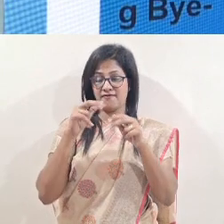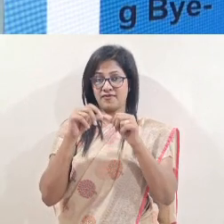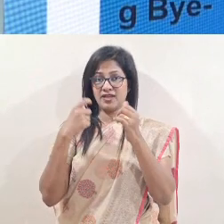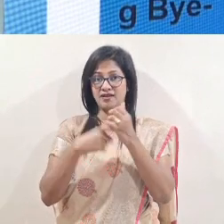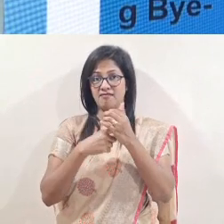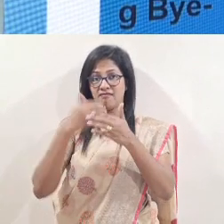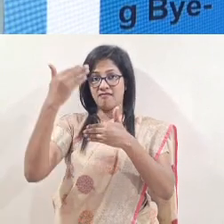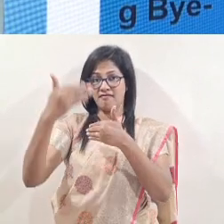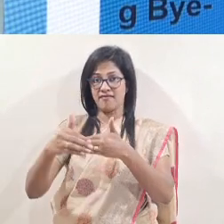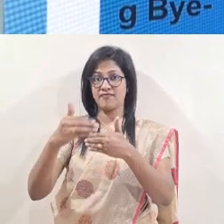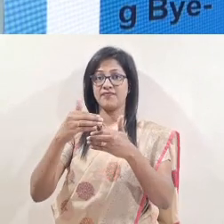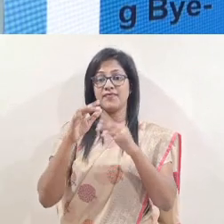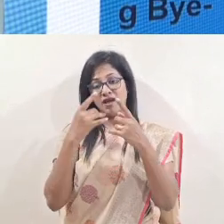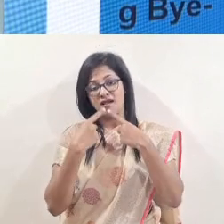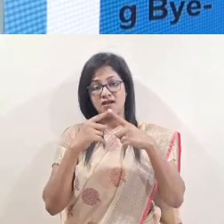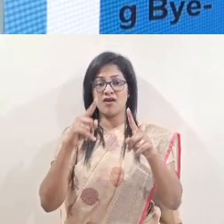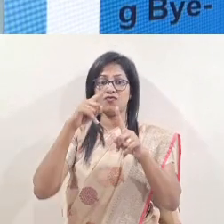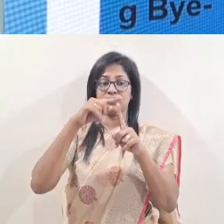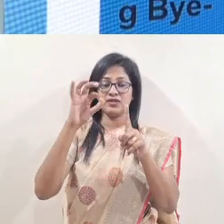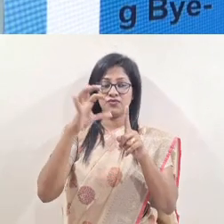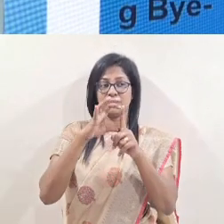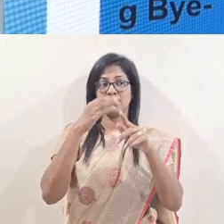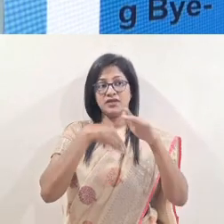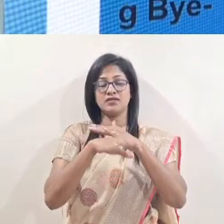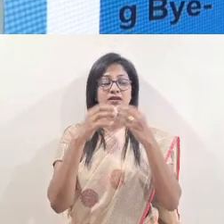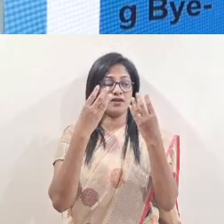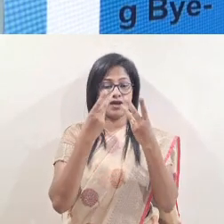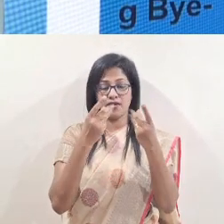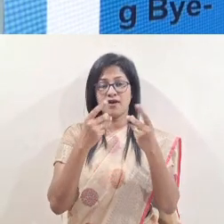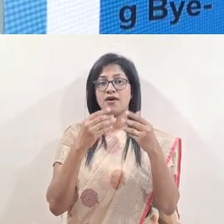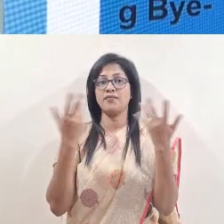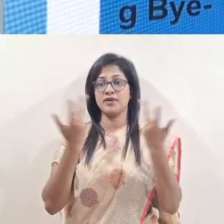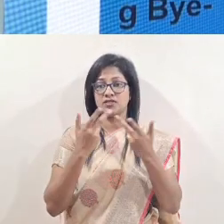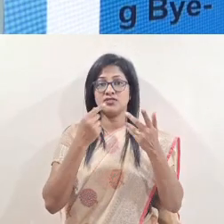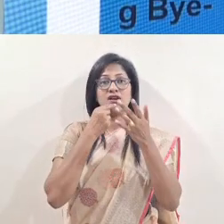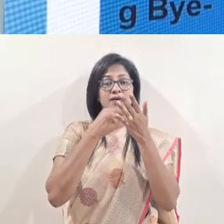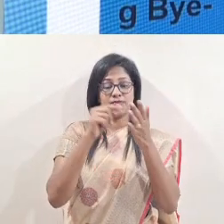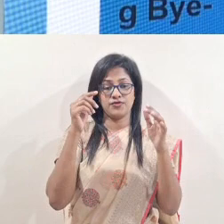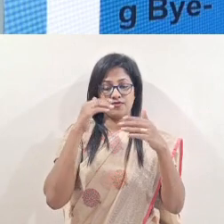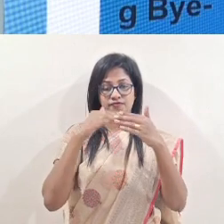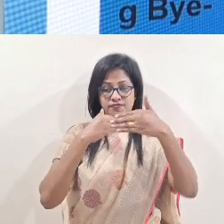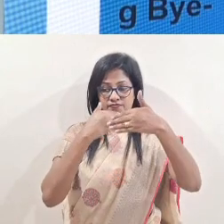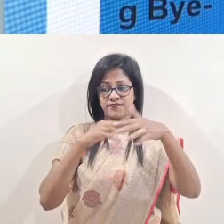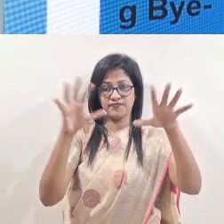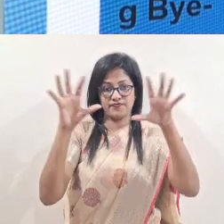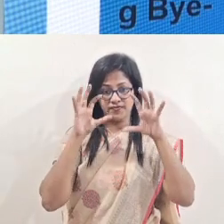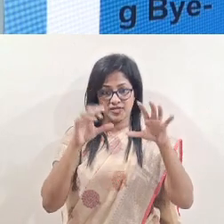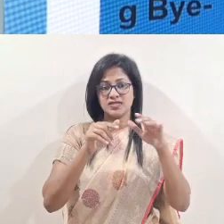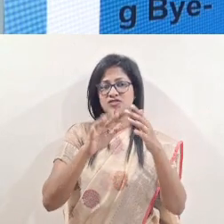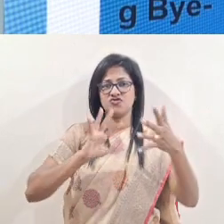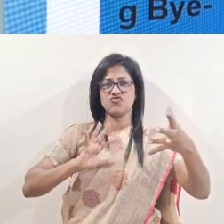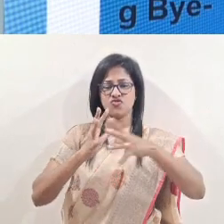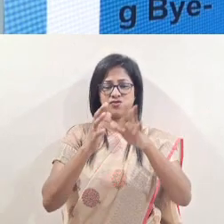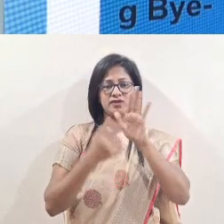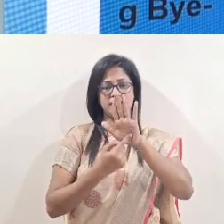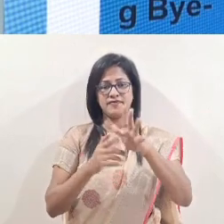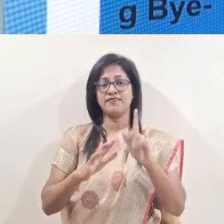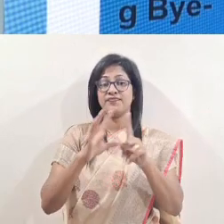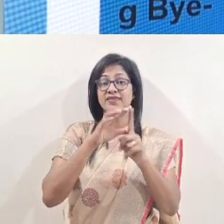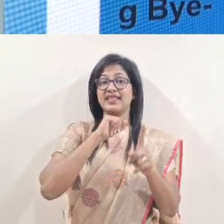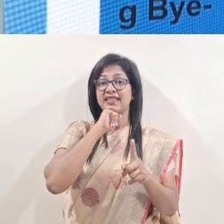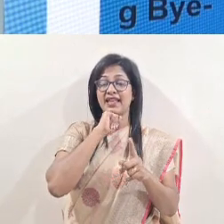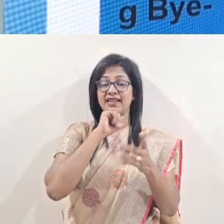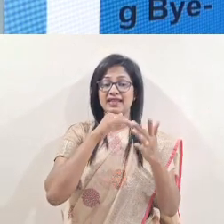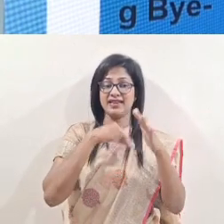in the TOD area as per the already approved gazette. I have tried to summarize here. So in Delhi, general building bylaws,